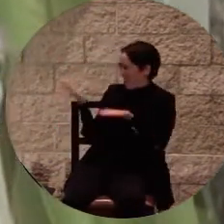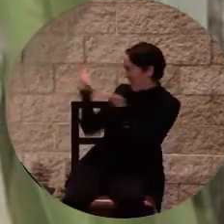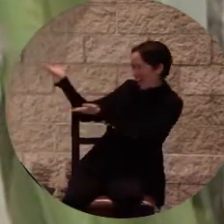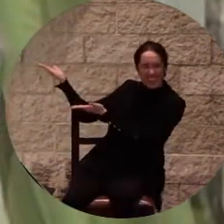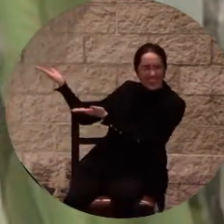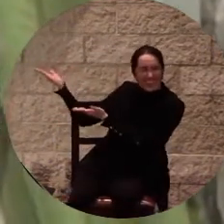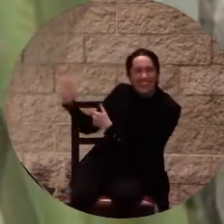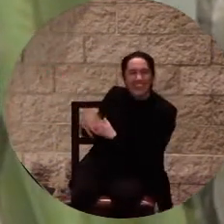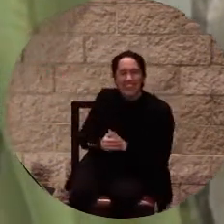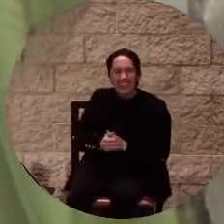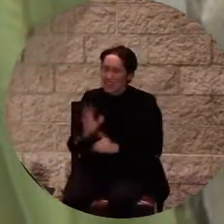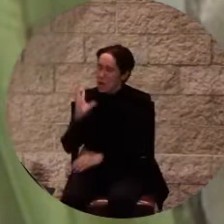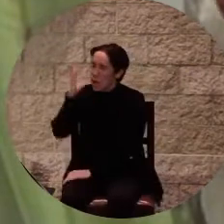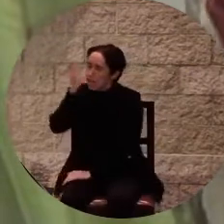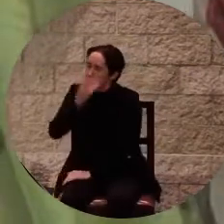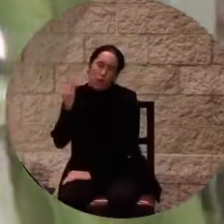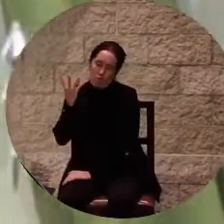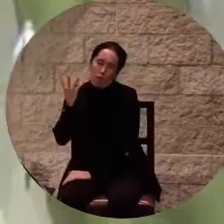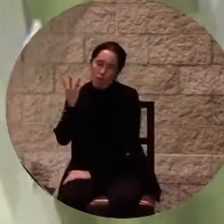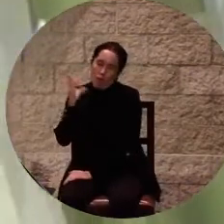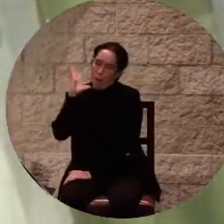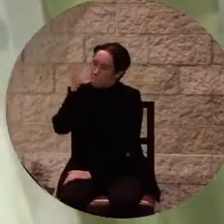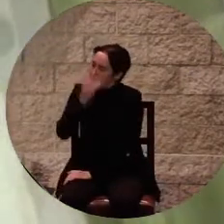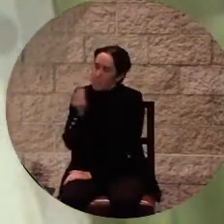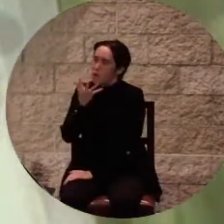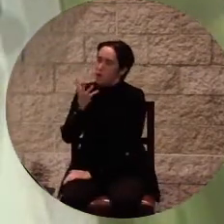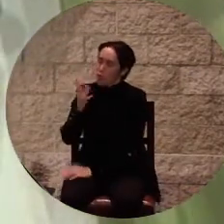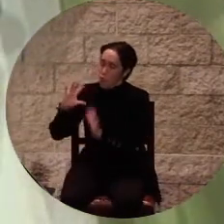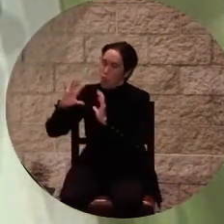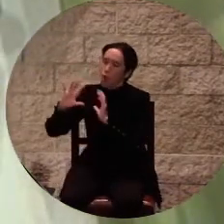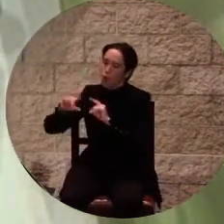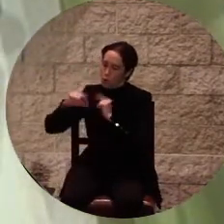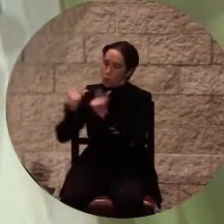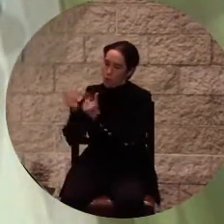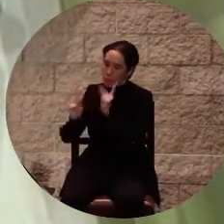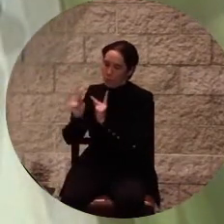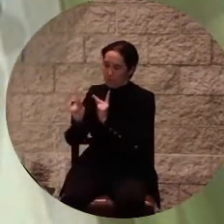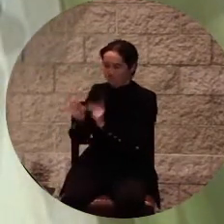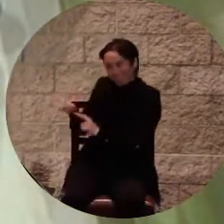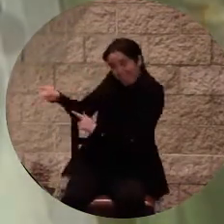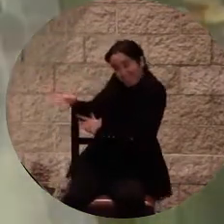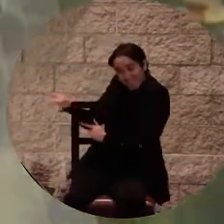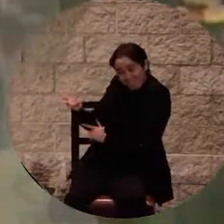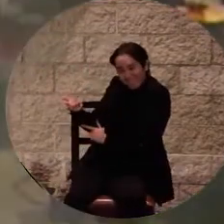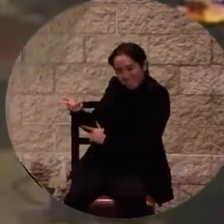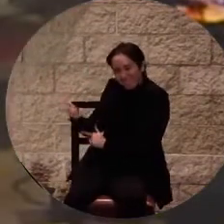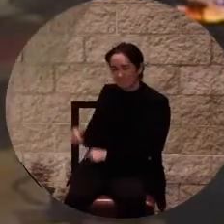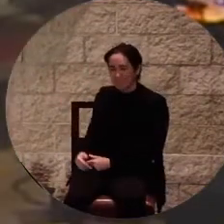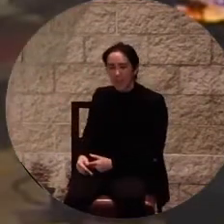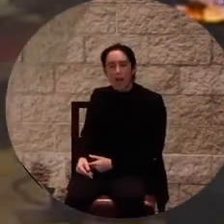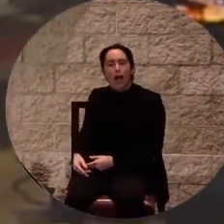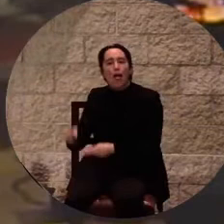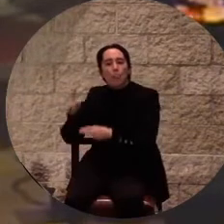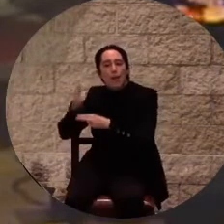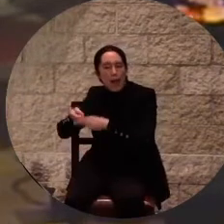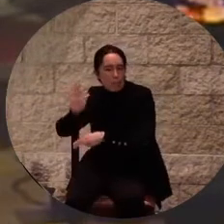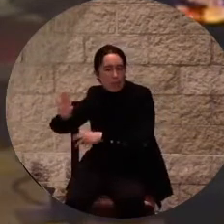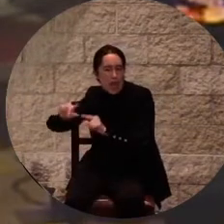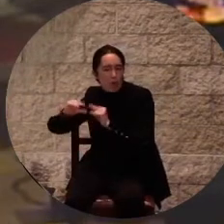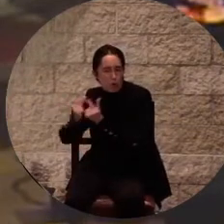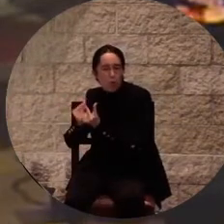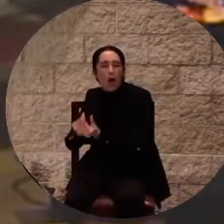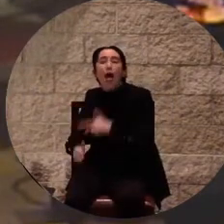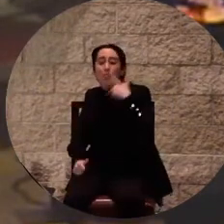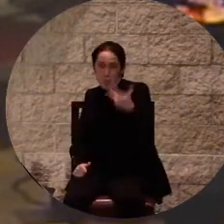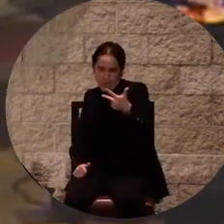they are beautiful. They are beautiful inside and out. These Three. They're called Three. It is our